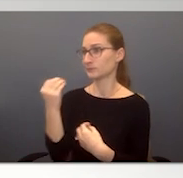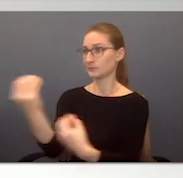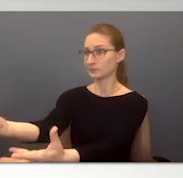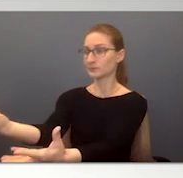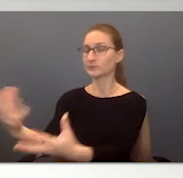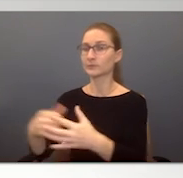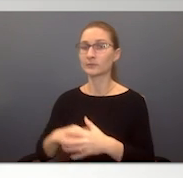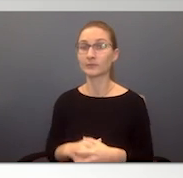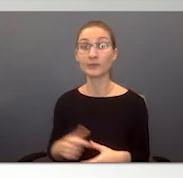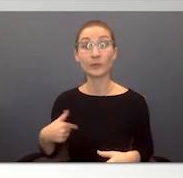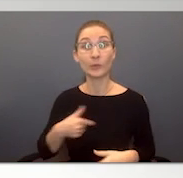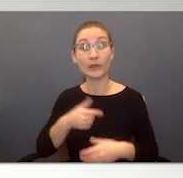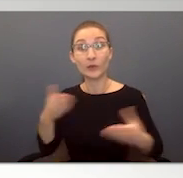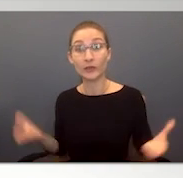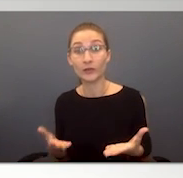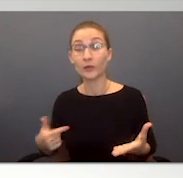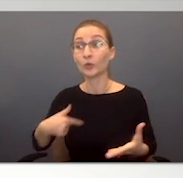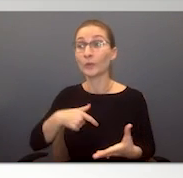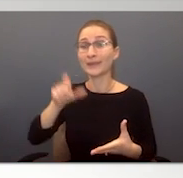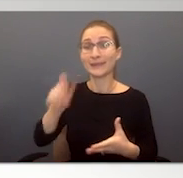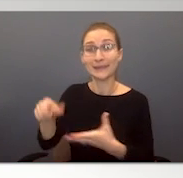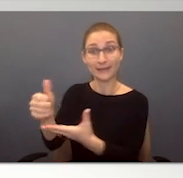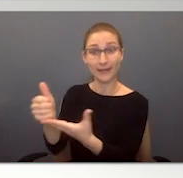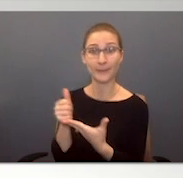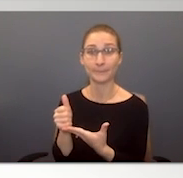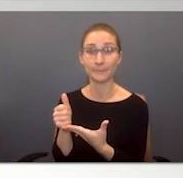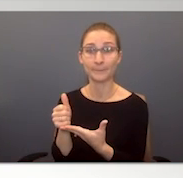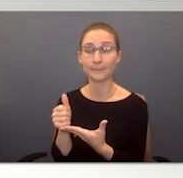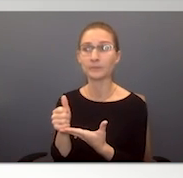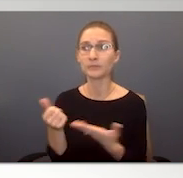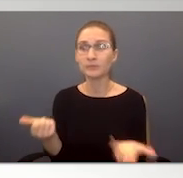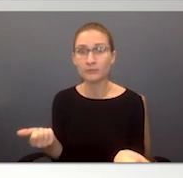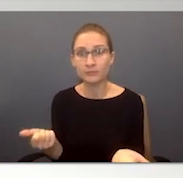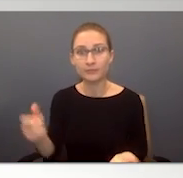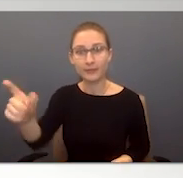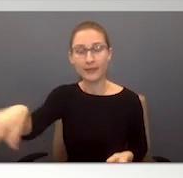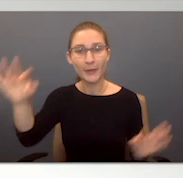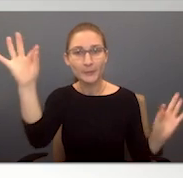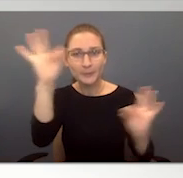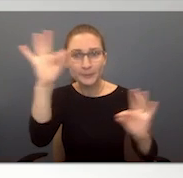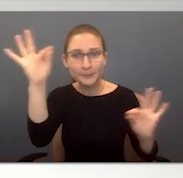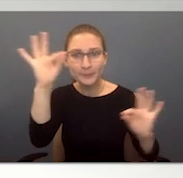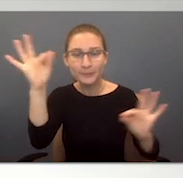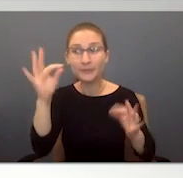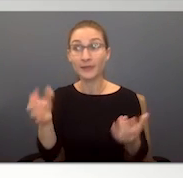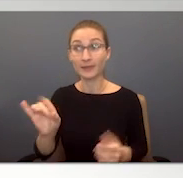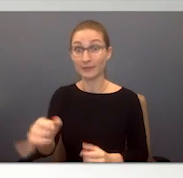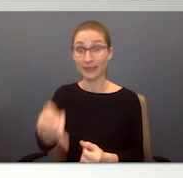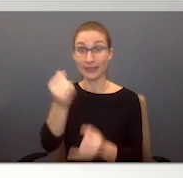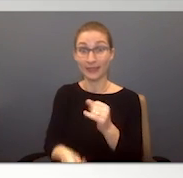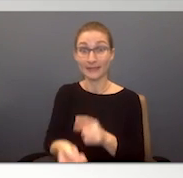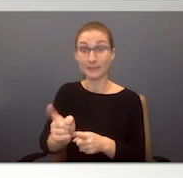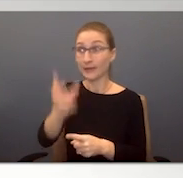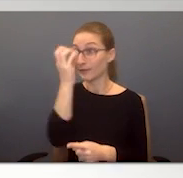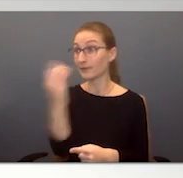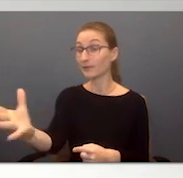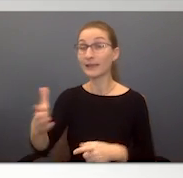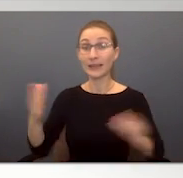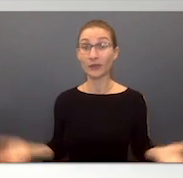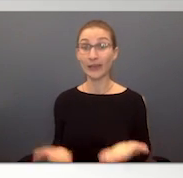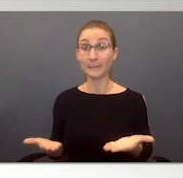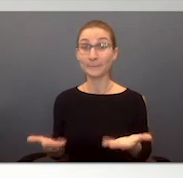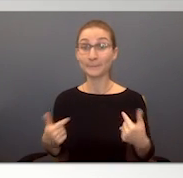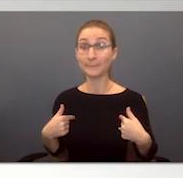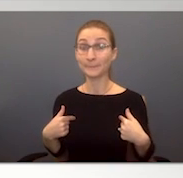are our needs, we are here, we need this help, they're there to help, really they are. But again, if we tell them at the